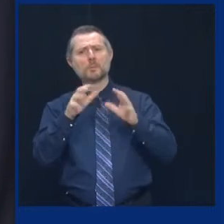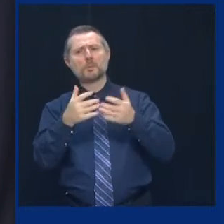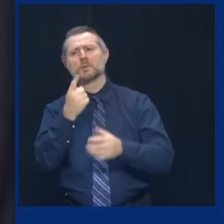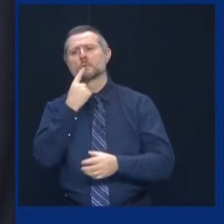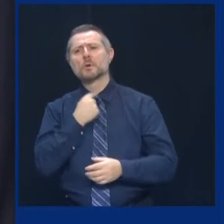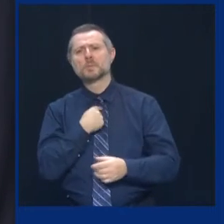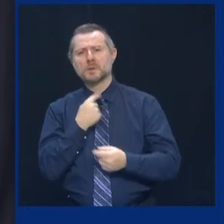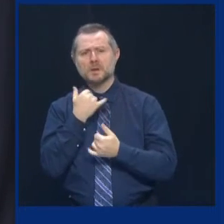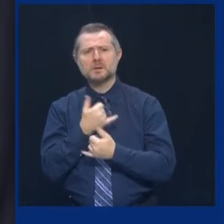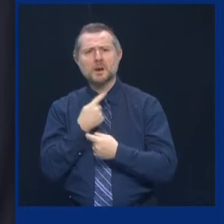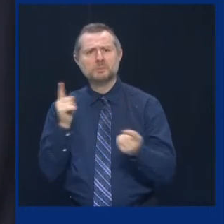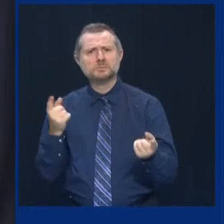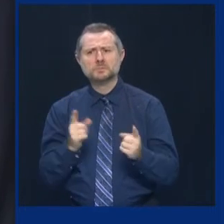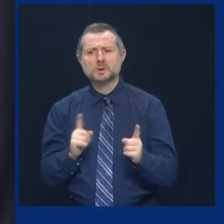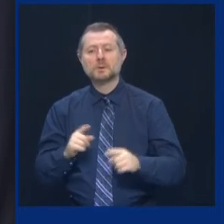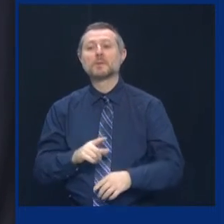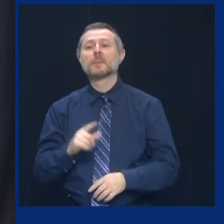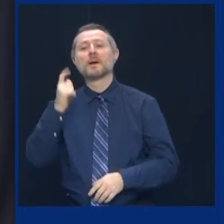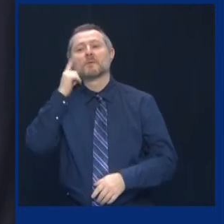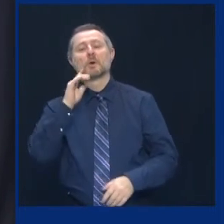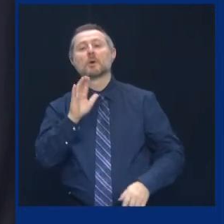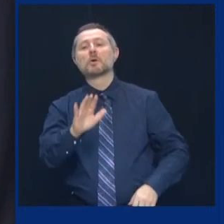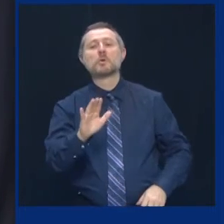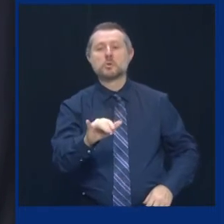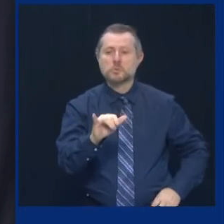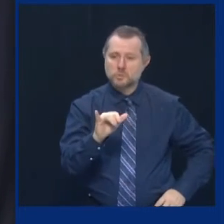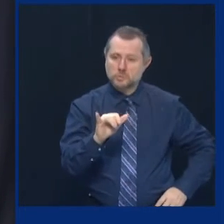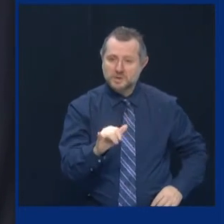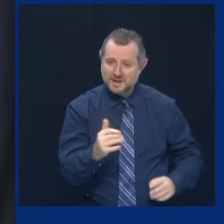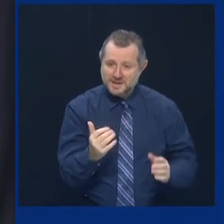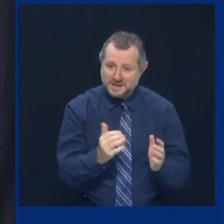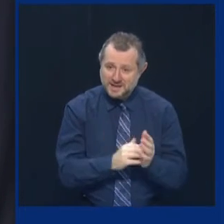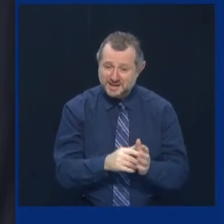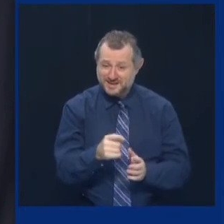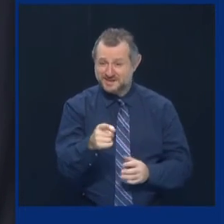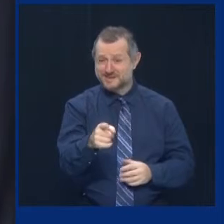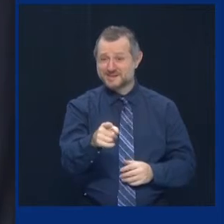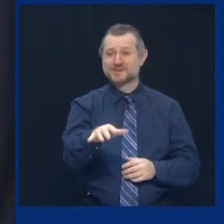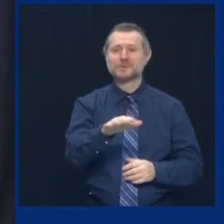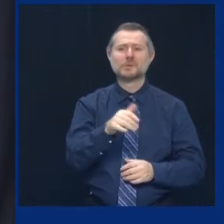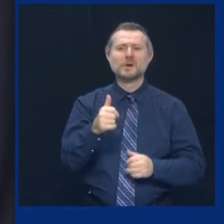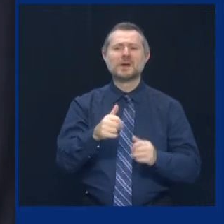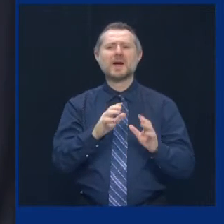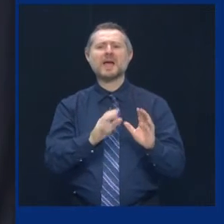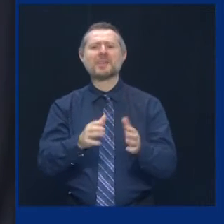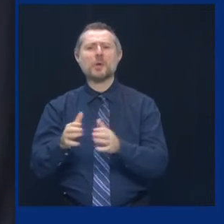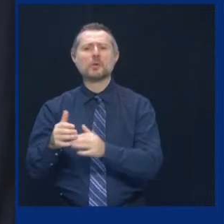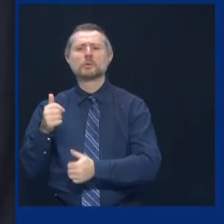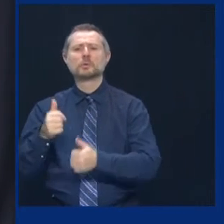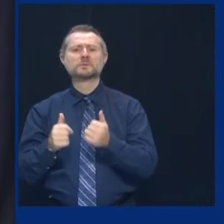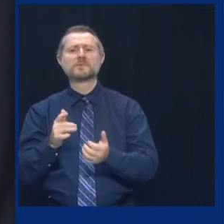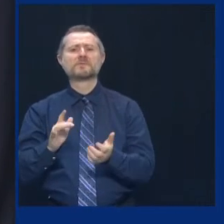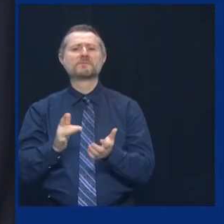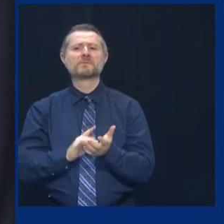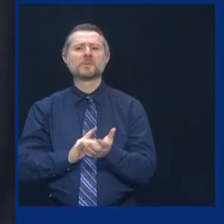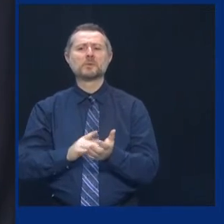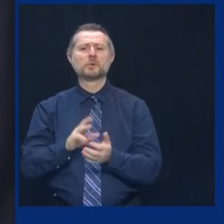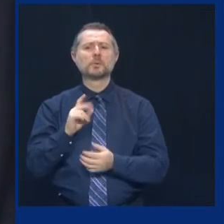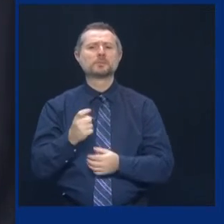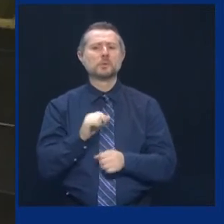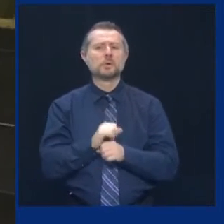Question is, what category are pharmacy workers in? Who knows?